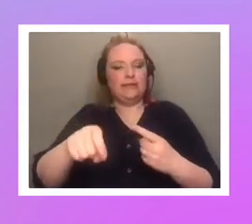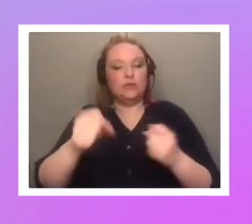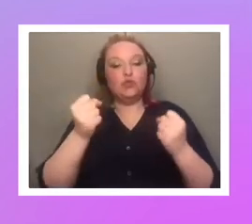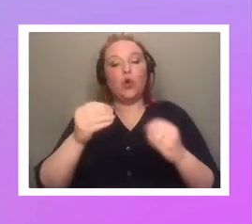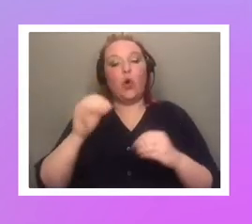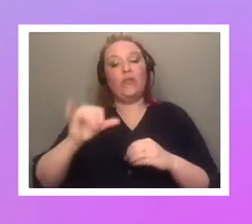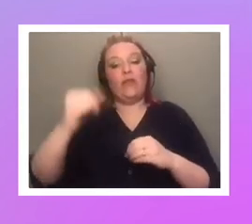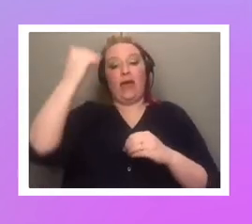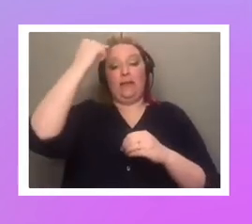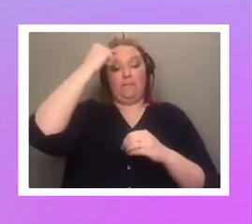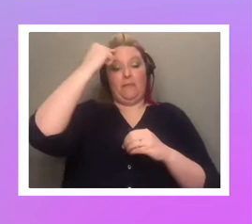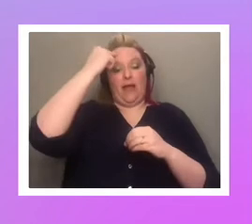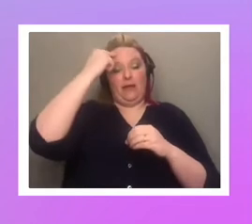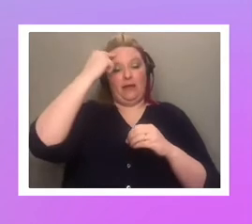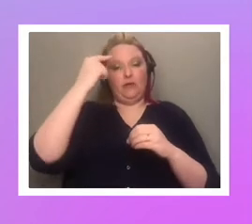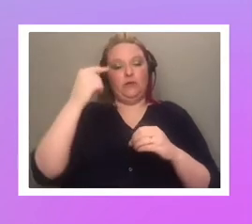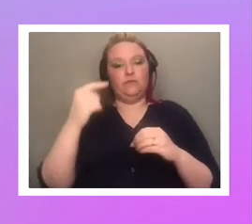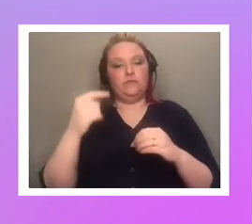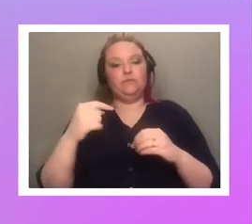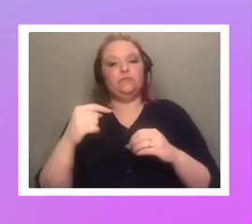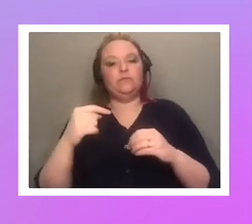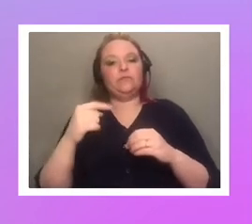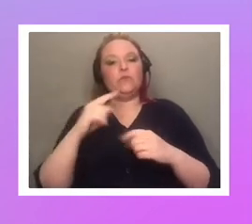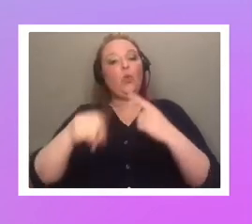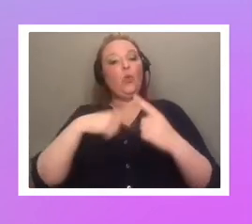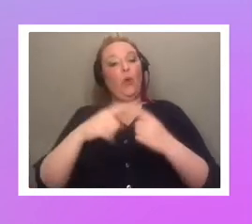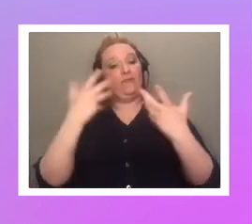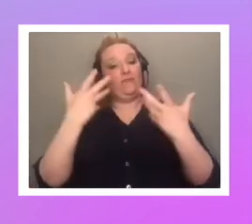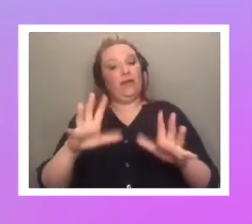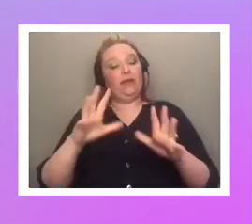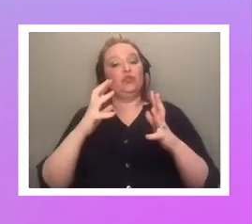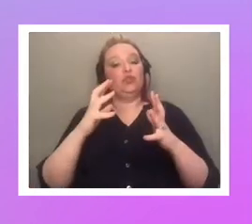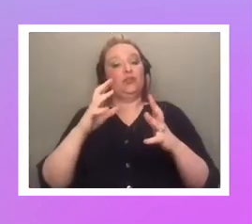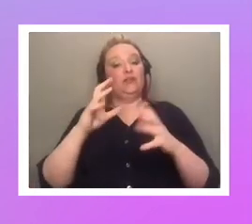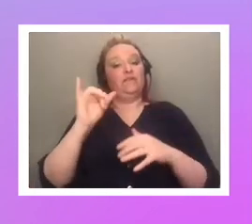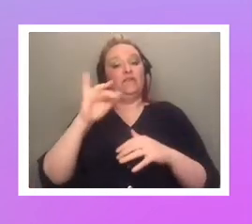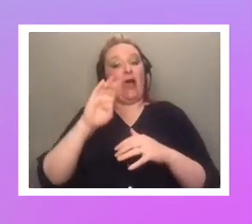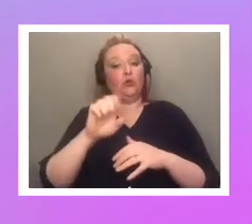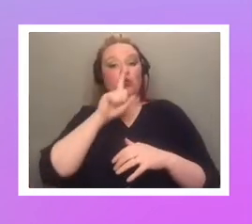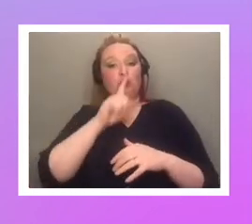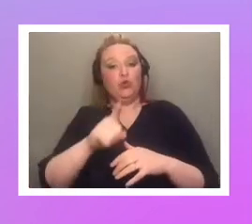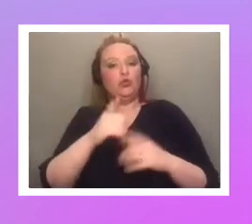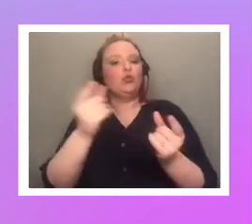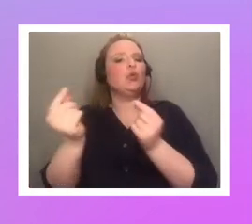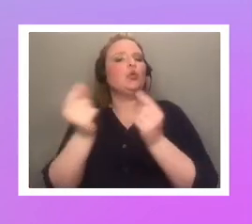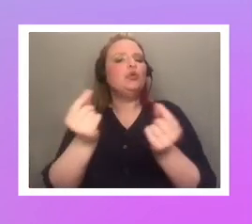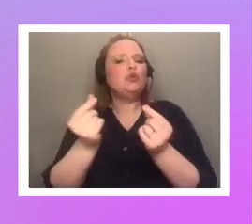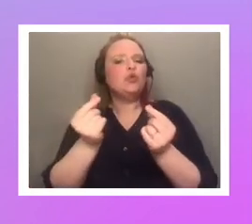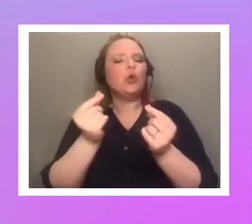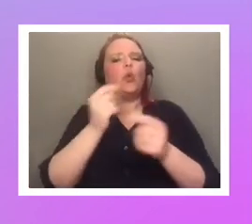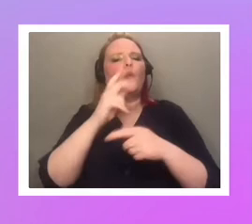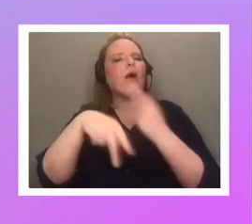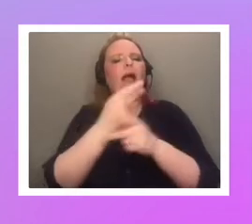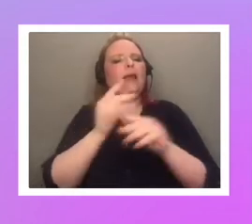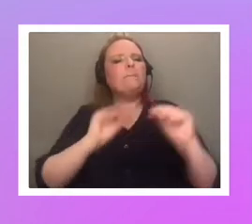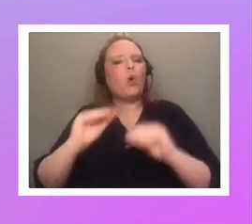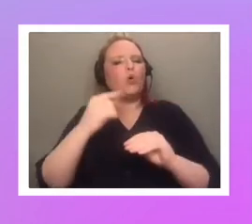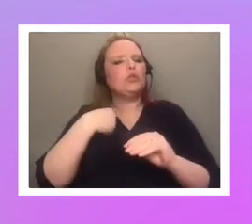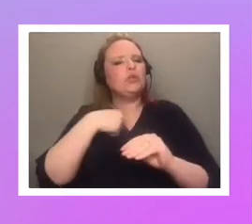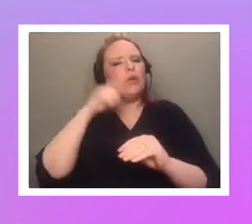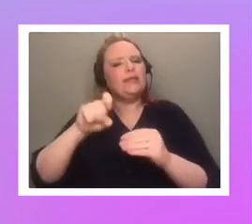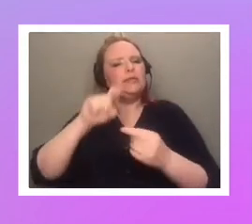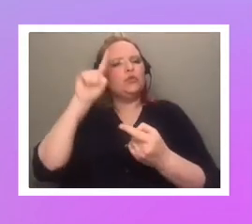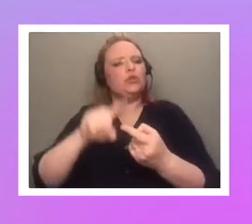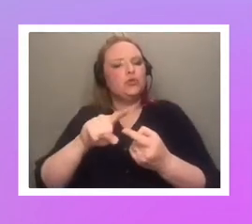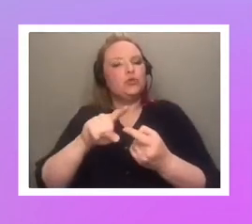in mind, you know, where once we get this value of true, what do we do with it, right? What kinds of motion do we need to